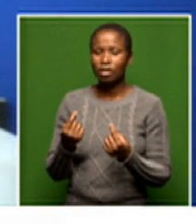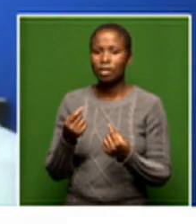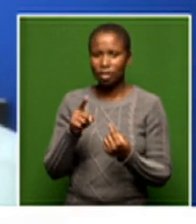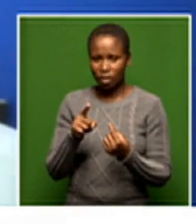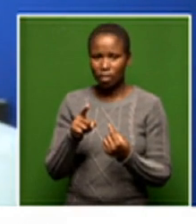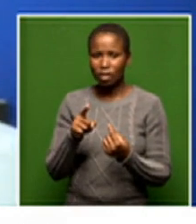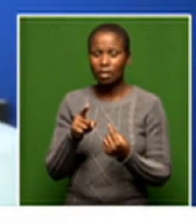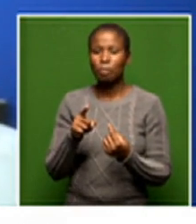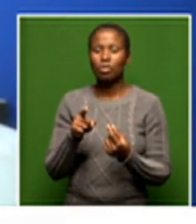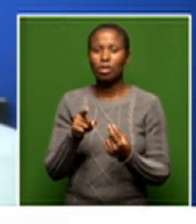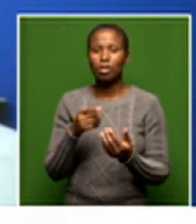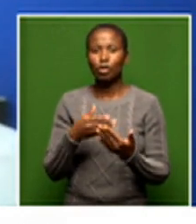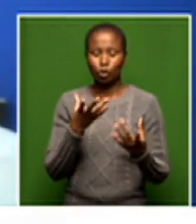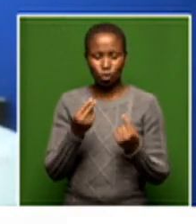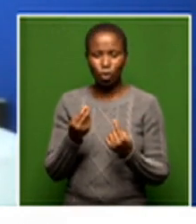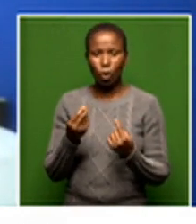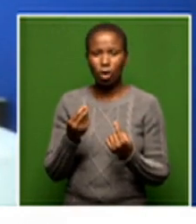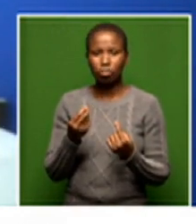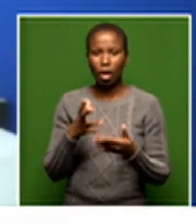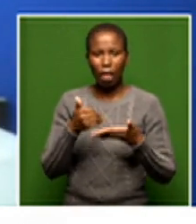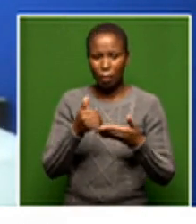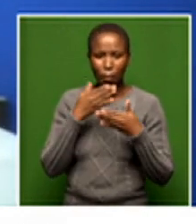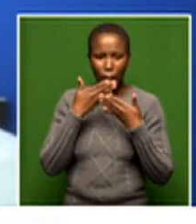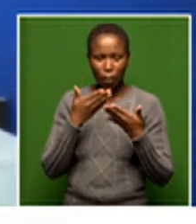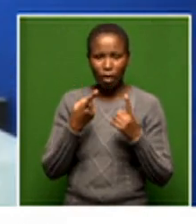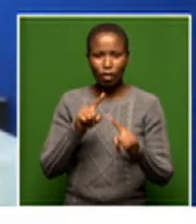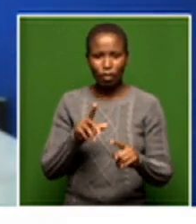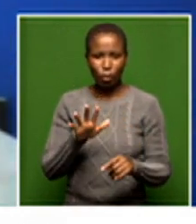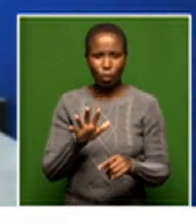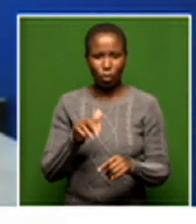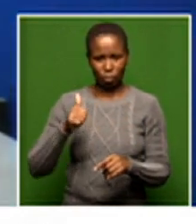the greater willingness in a country like Morocco?